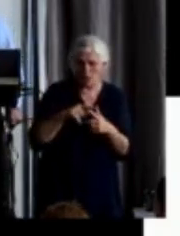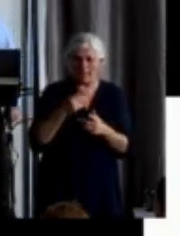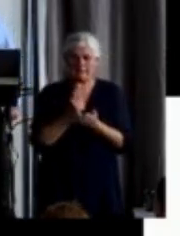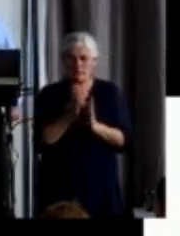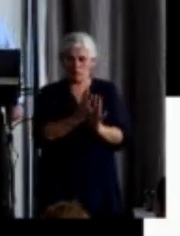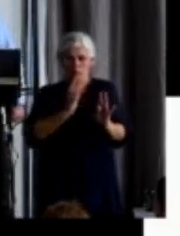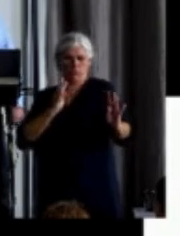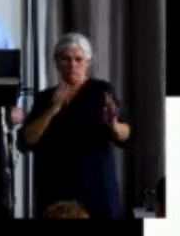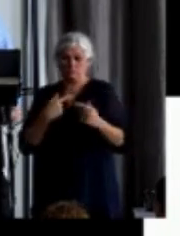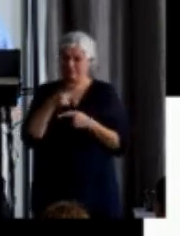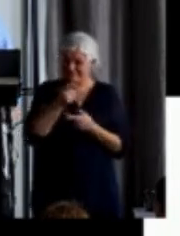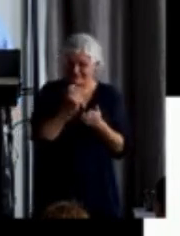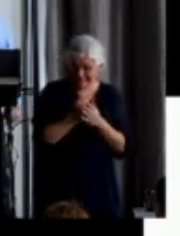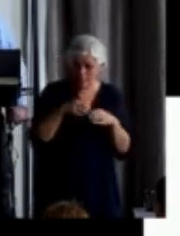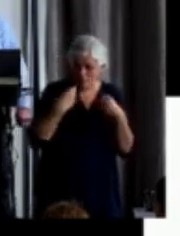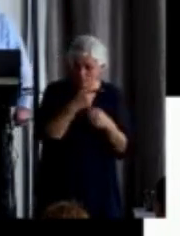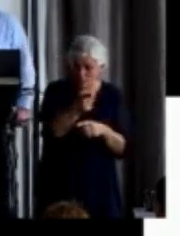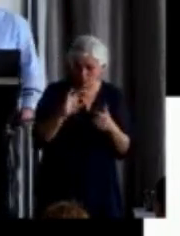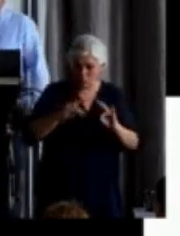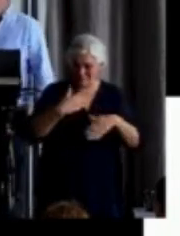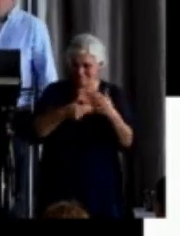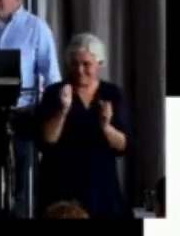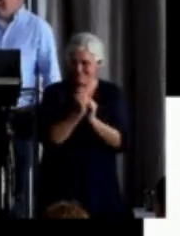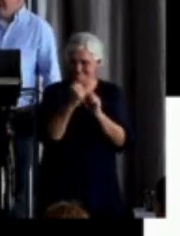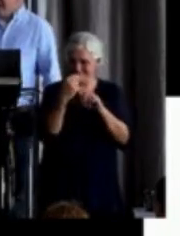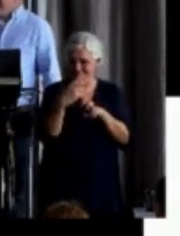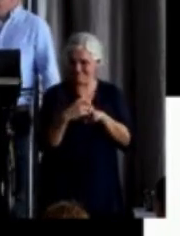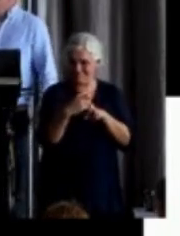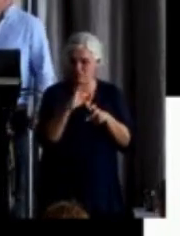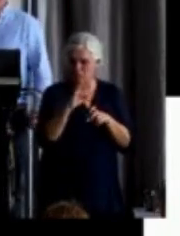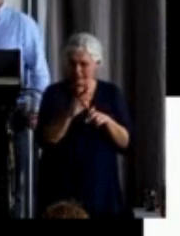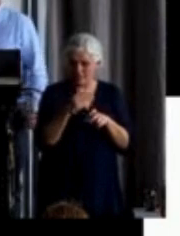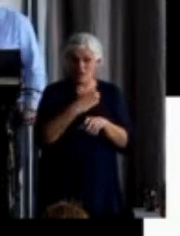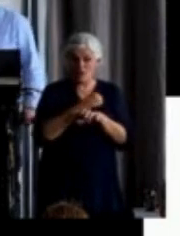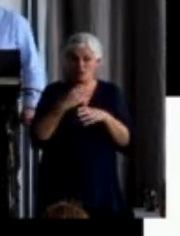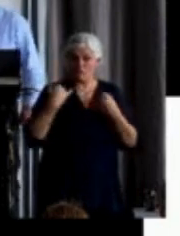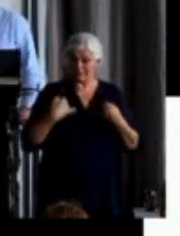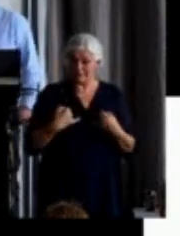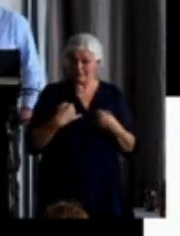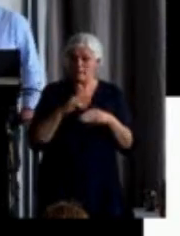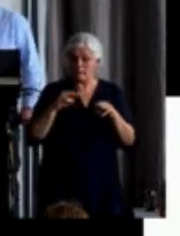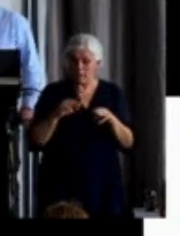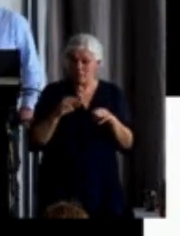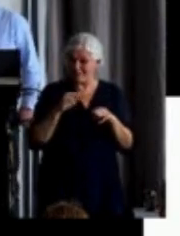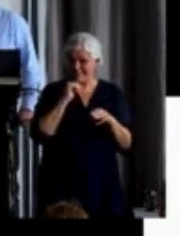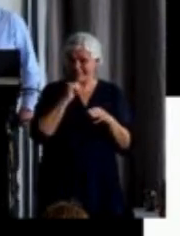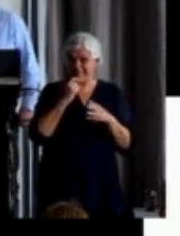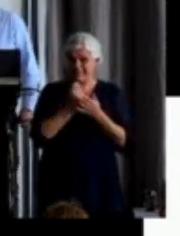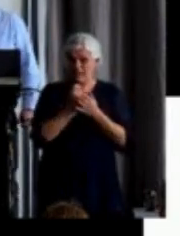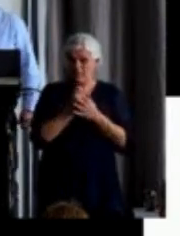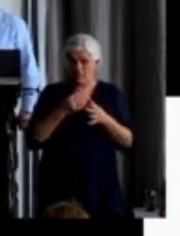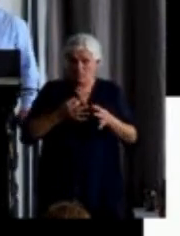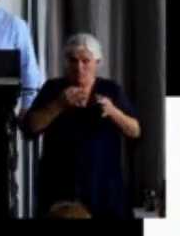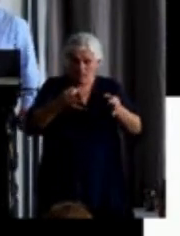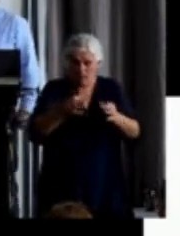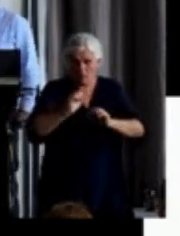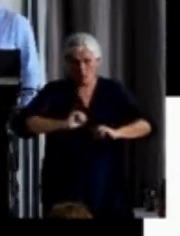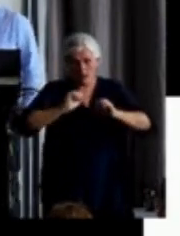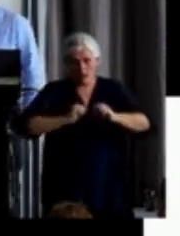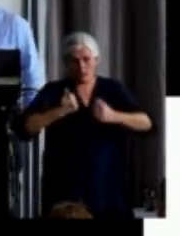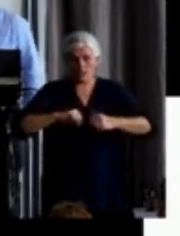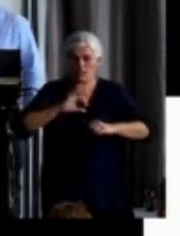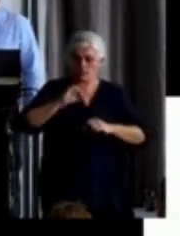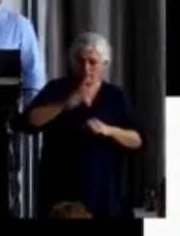time. So there's time given to you. So I think with all chronic diseases, people are time poor, okay, who get waiting to see the